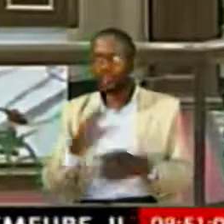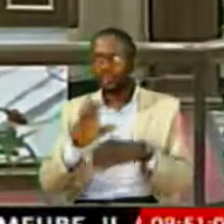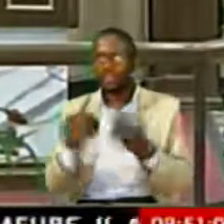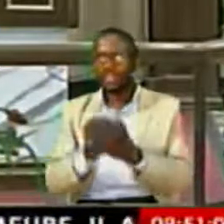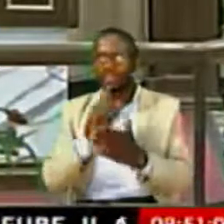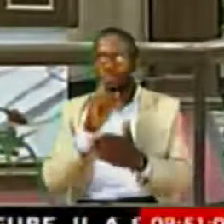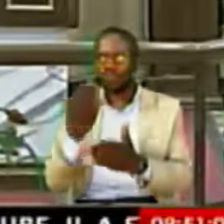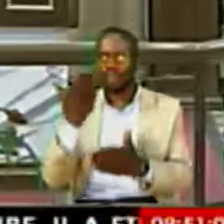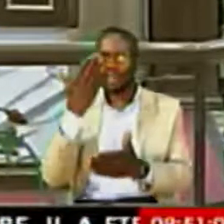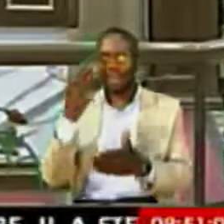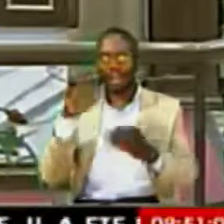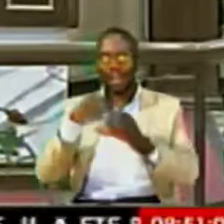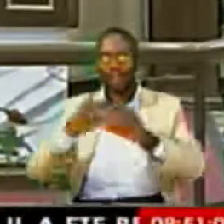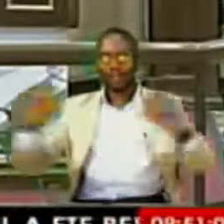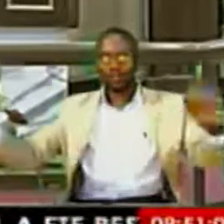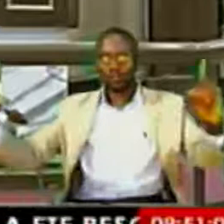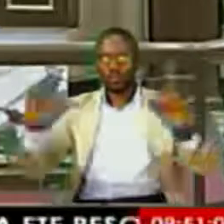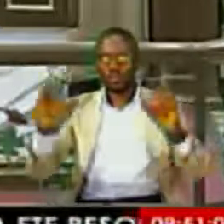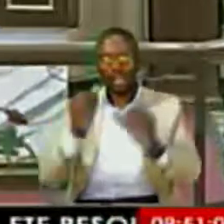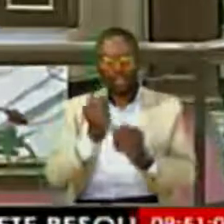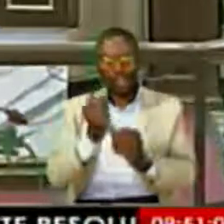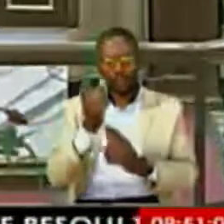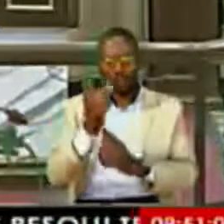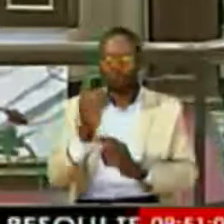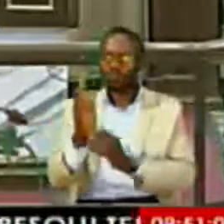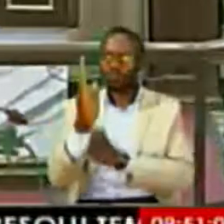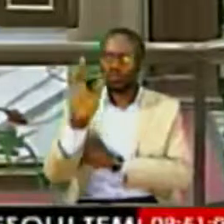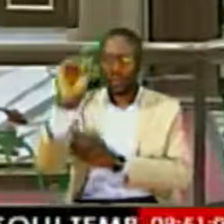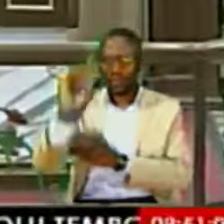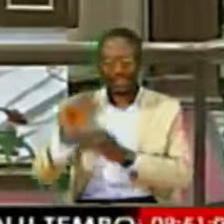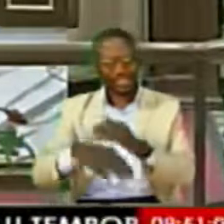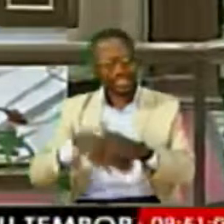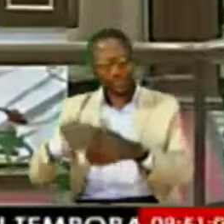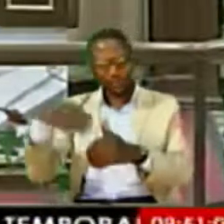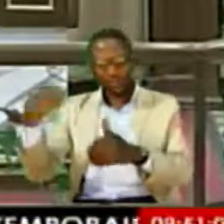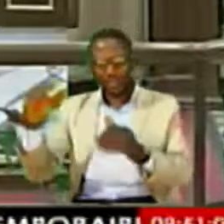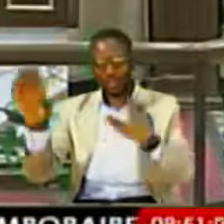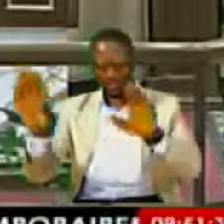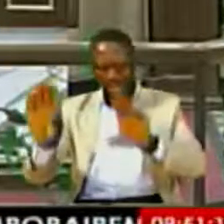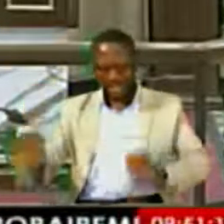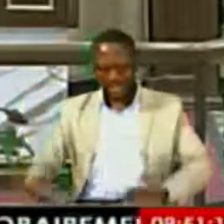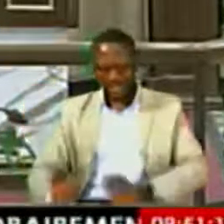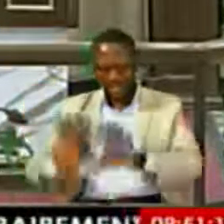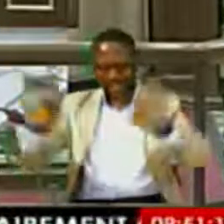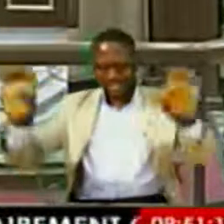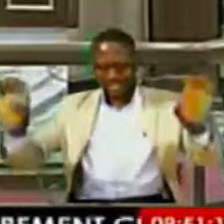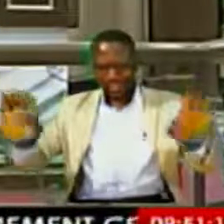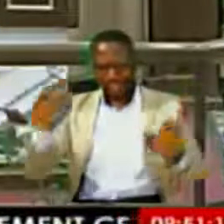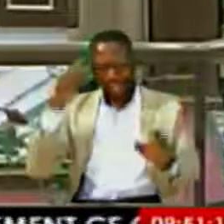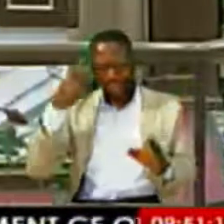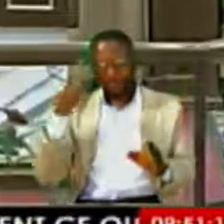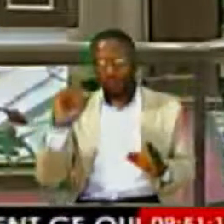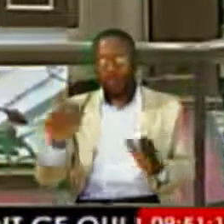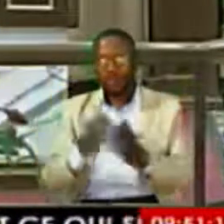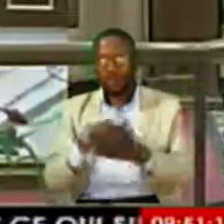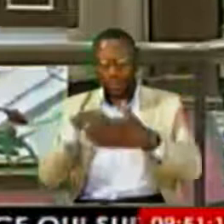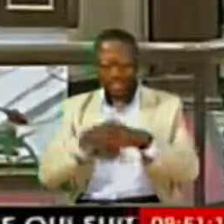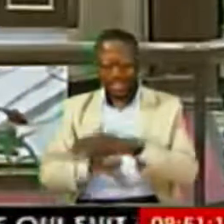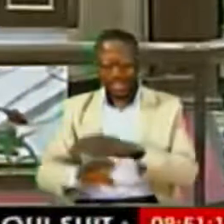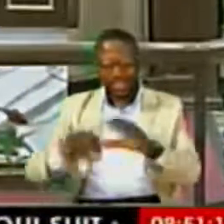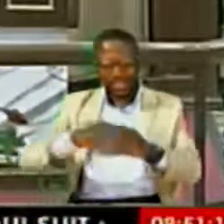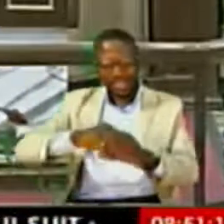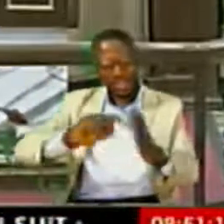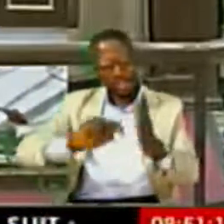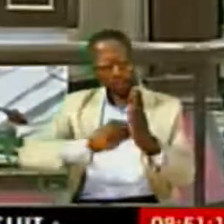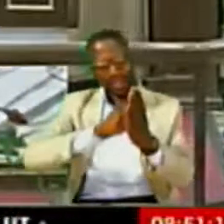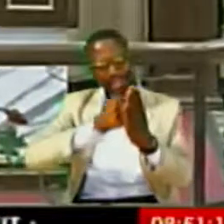were in him. Alors, Dieu devait quitter l'éternité, so God should leave eternity pour venir dans la notion de temps, to come in the